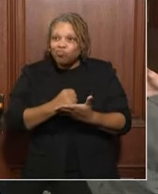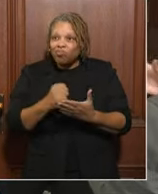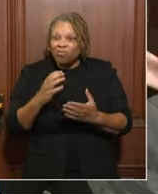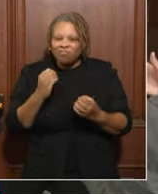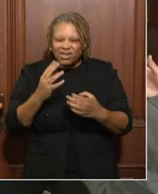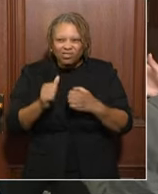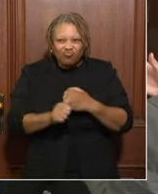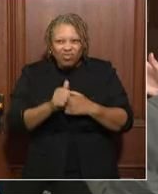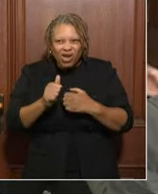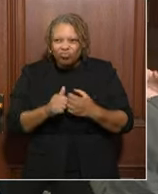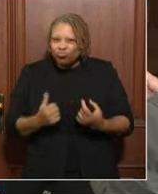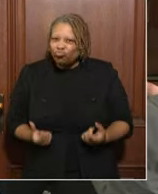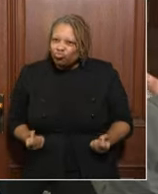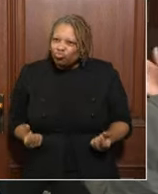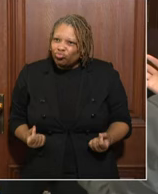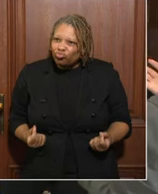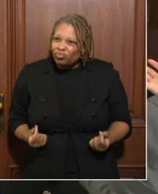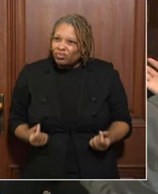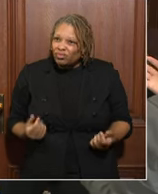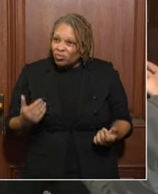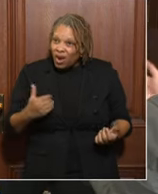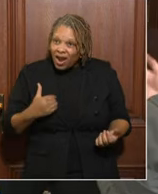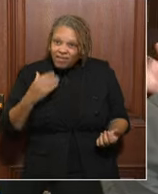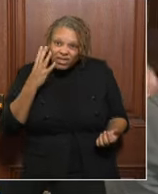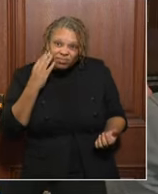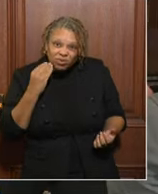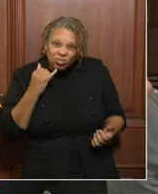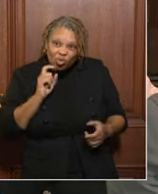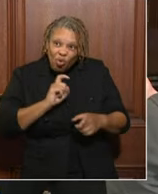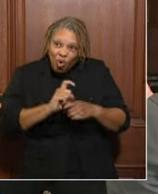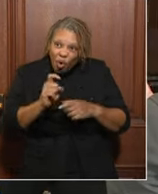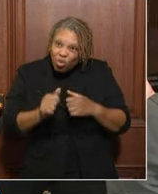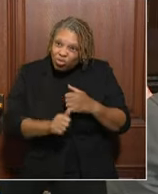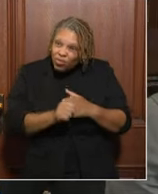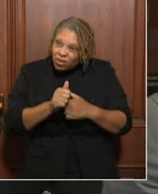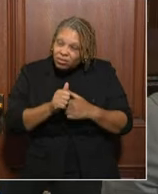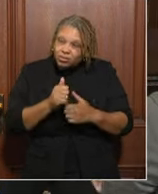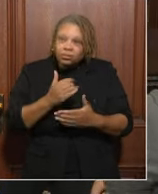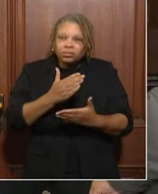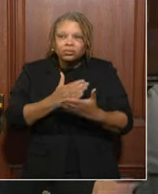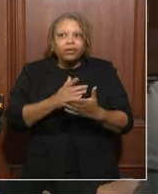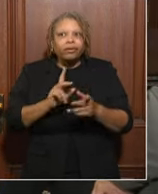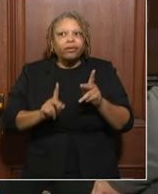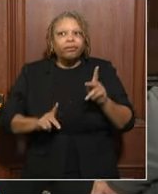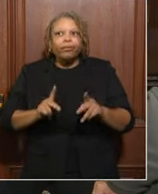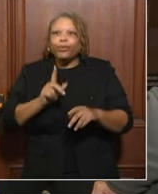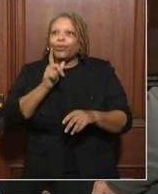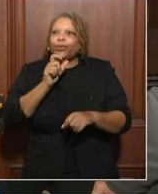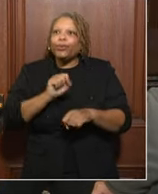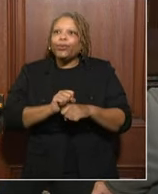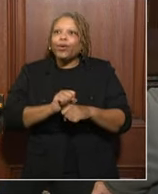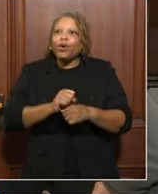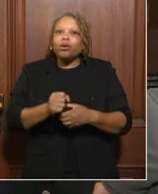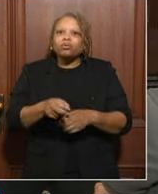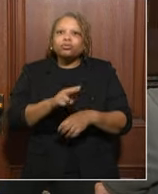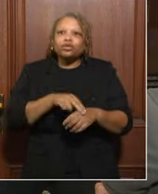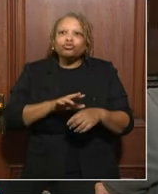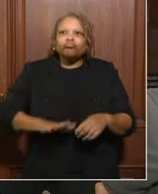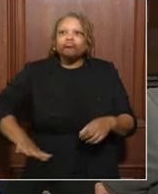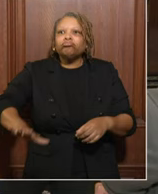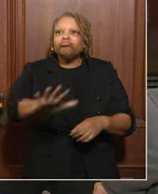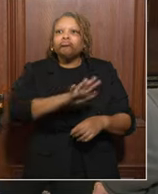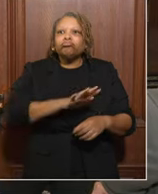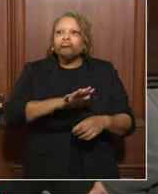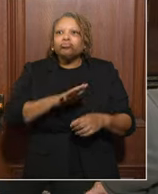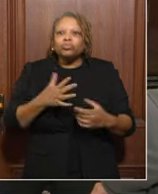election board getting threats for things that are really out of their control, right? They're just here to deliver their service. I haven't, but we will